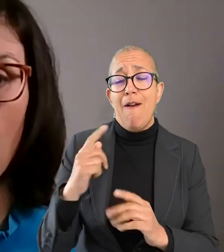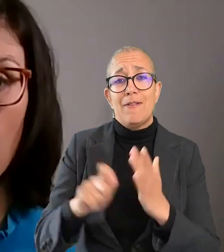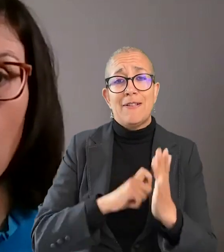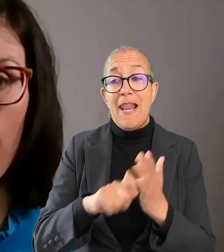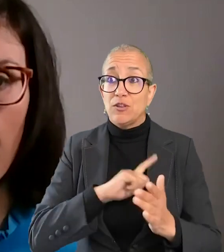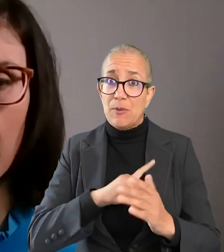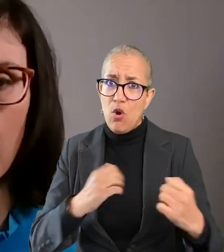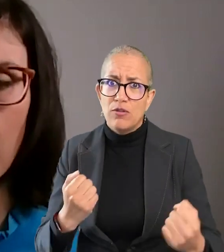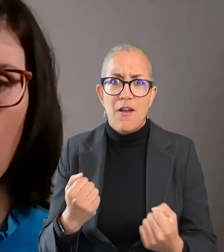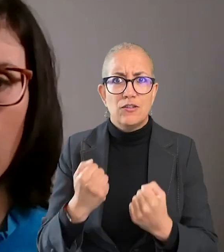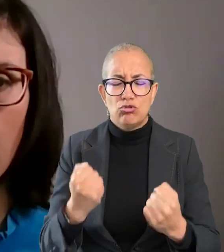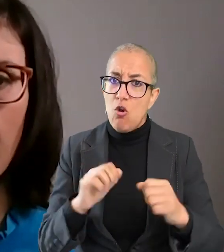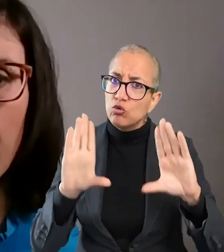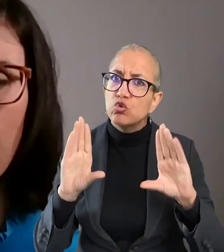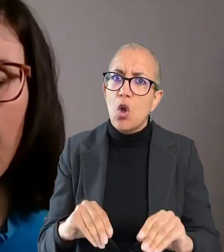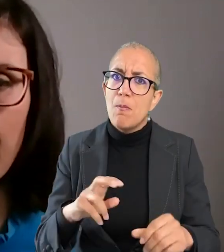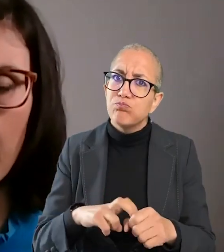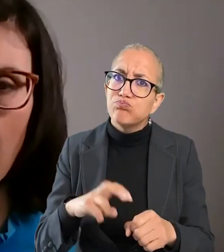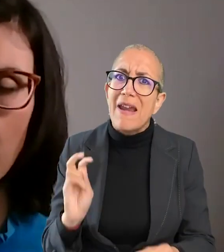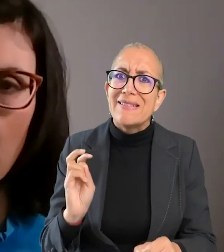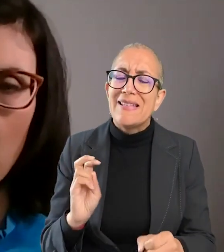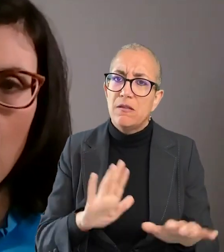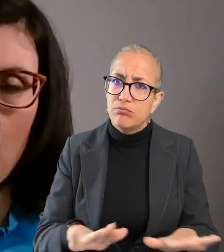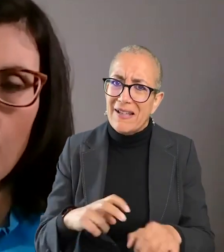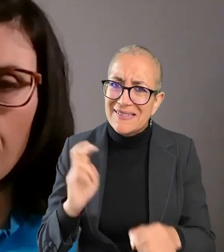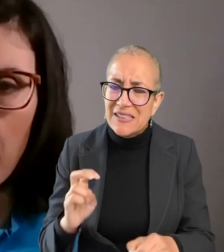our strong Stop Brexit stance. And the reason they did that